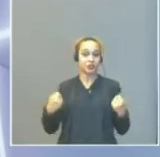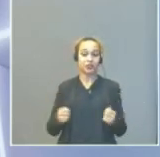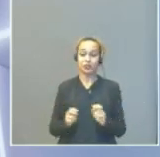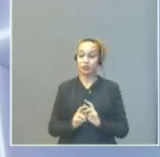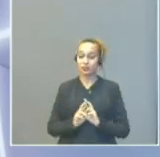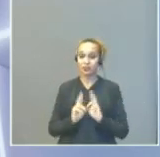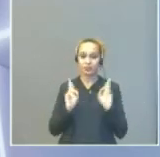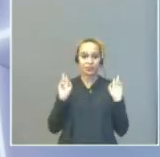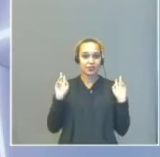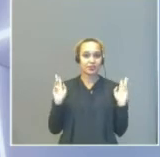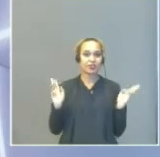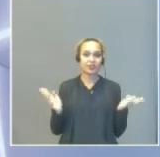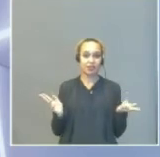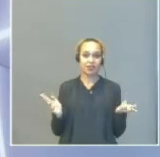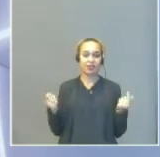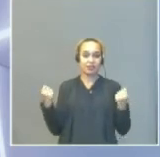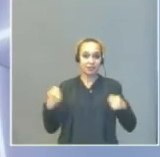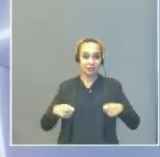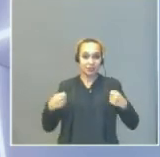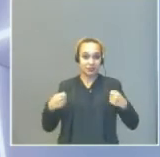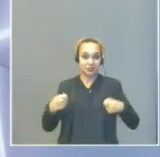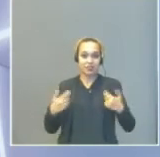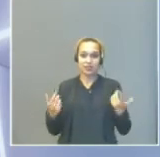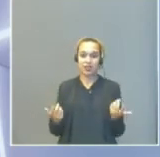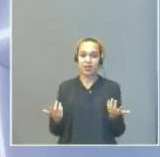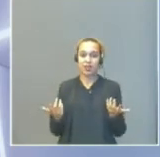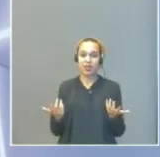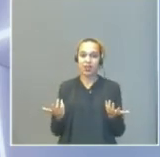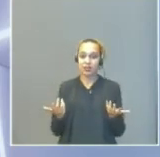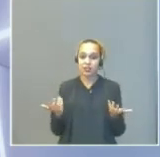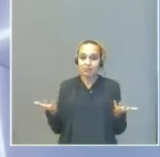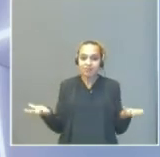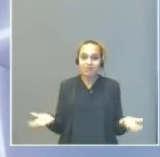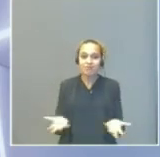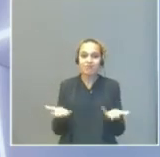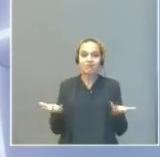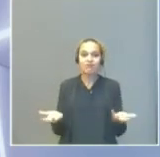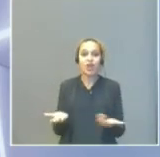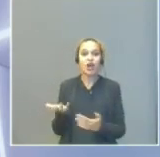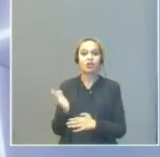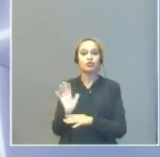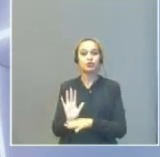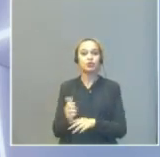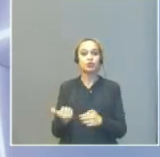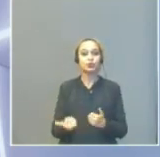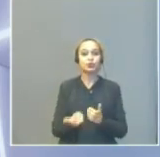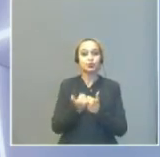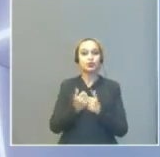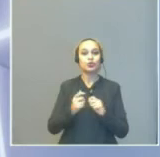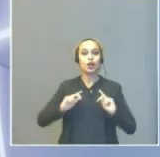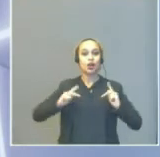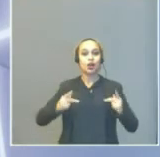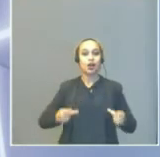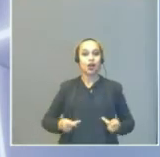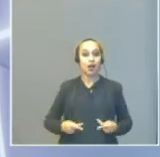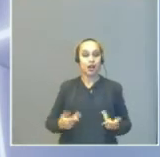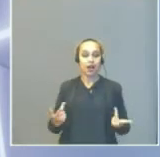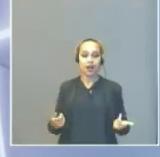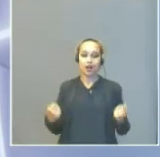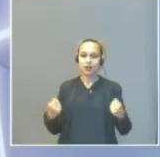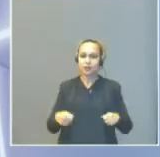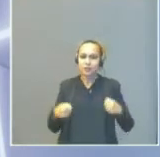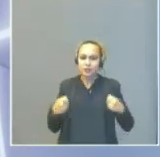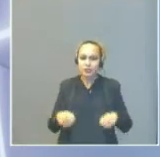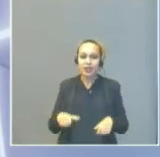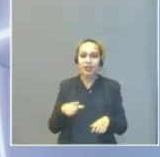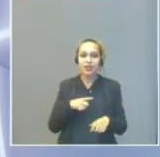to attend to the modern human. We need to build wilder coalitions and wider coalitions.